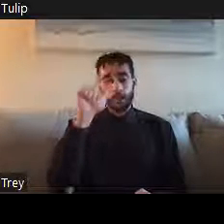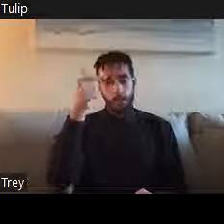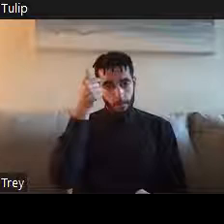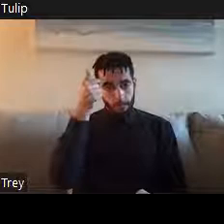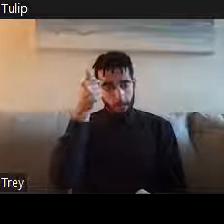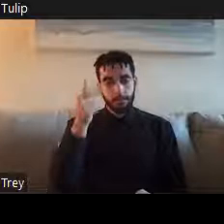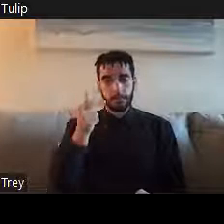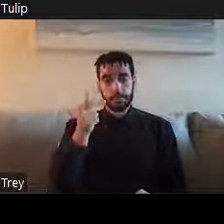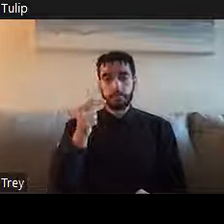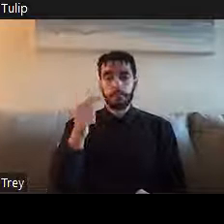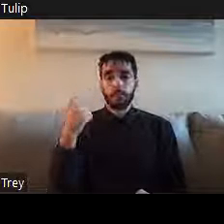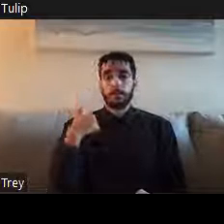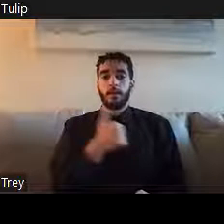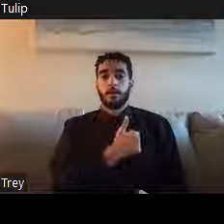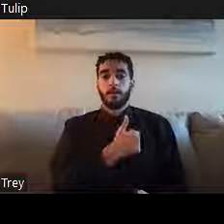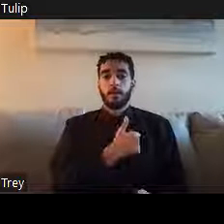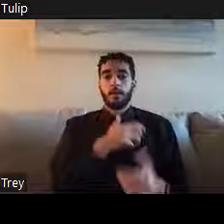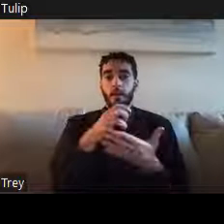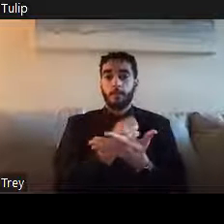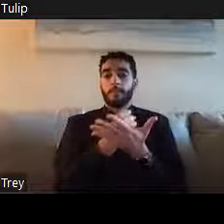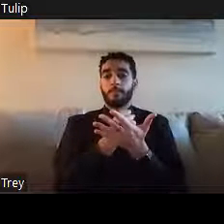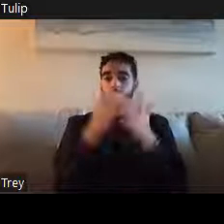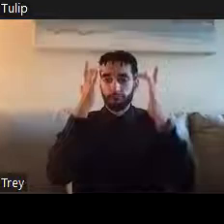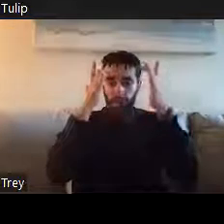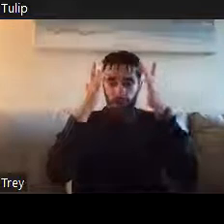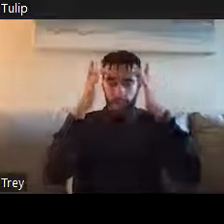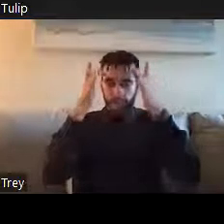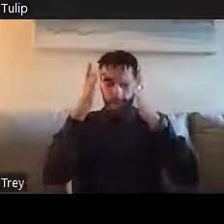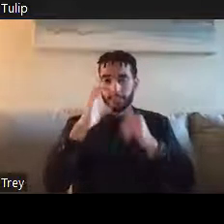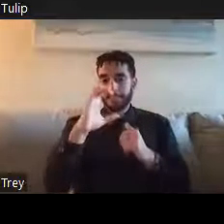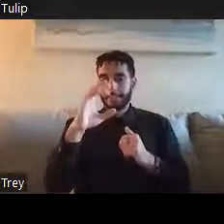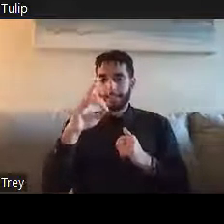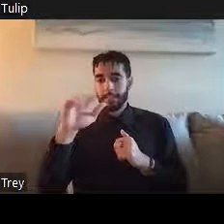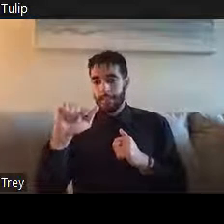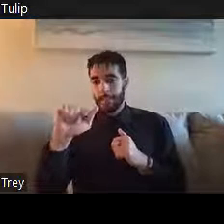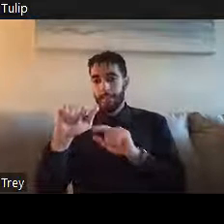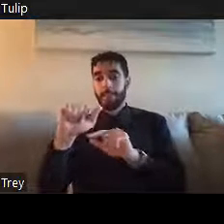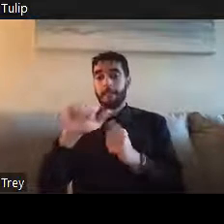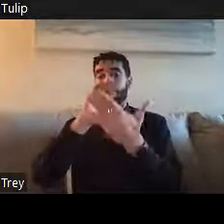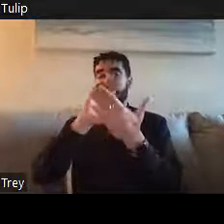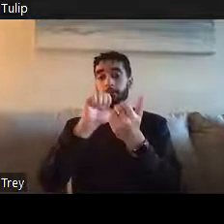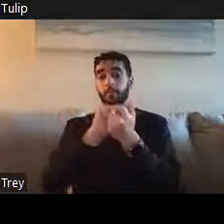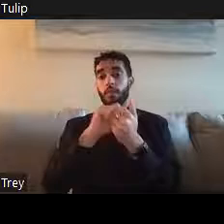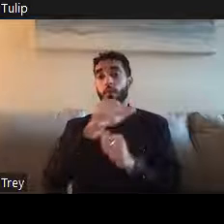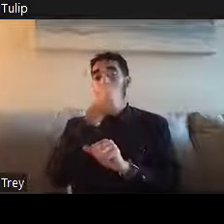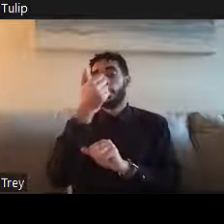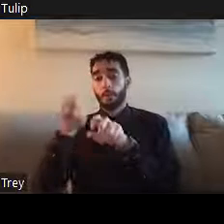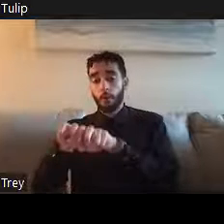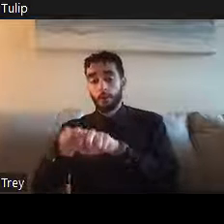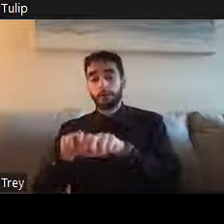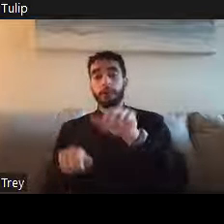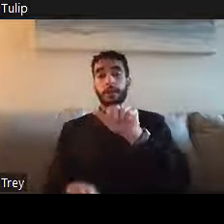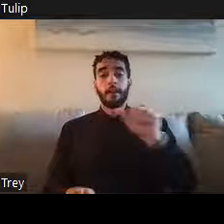how interoperability strategy. How does CDA interface with all of our community partners, AAAs, Caregiver